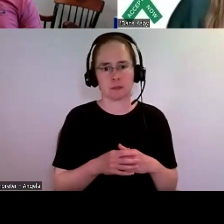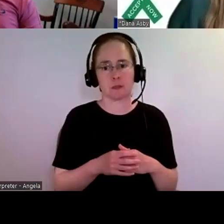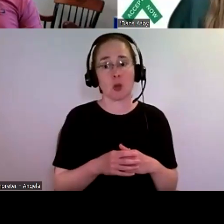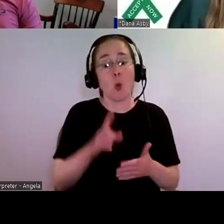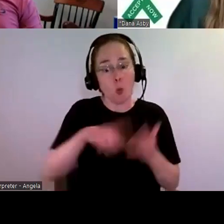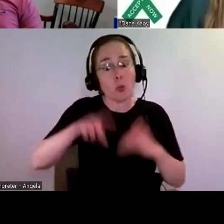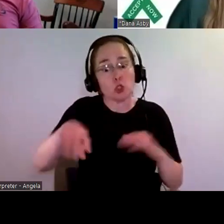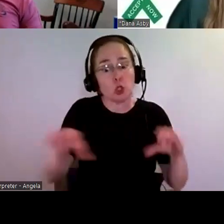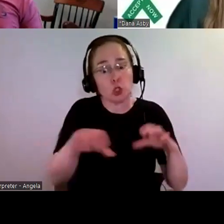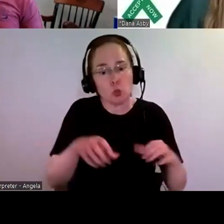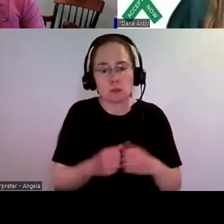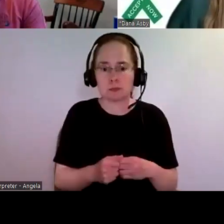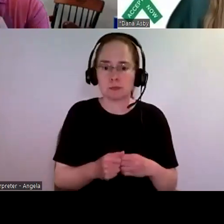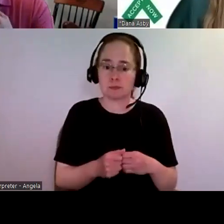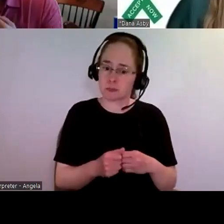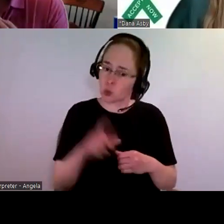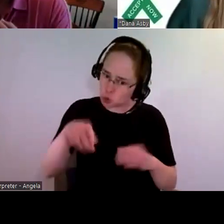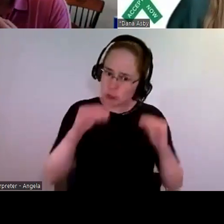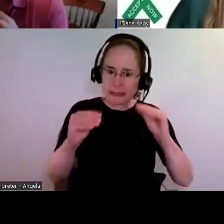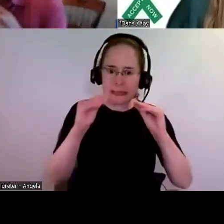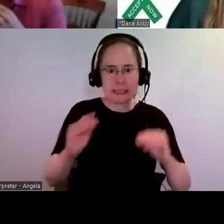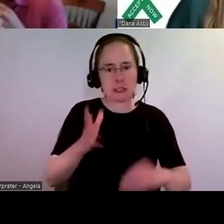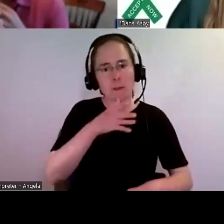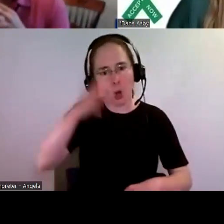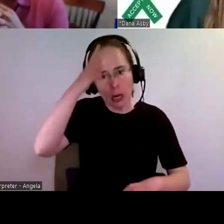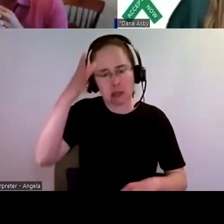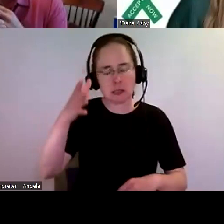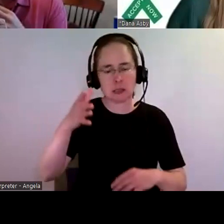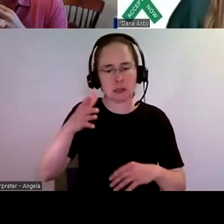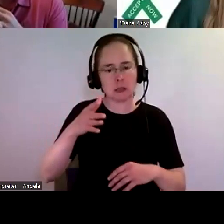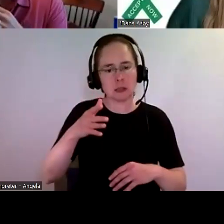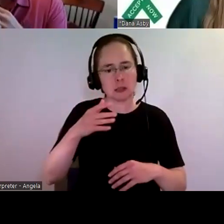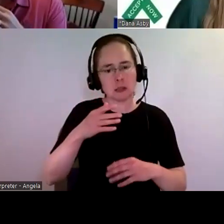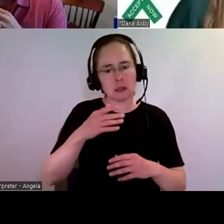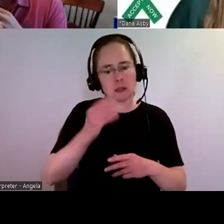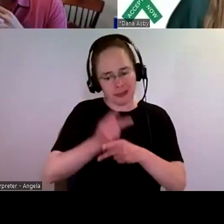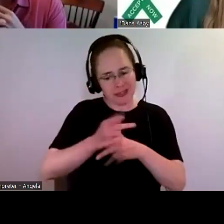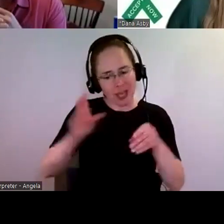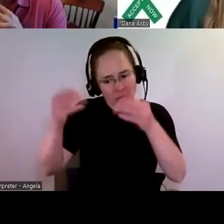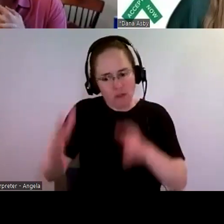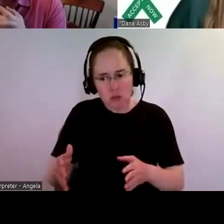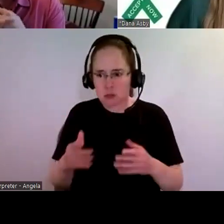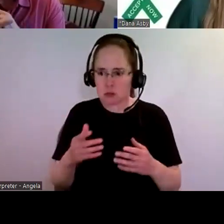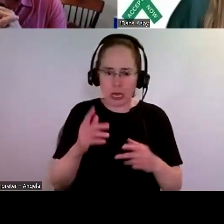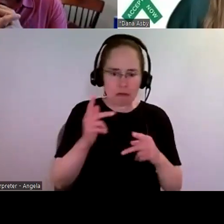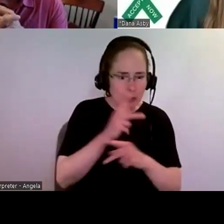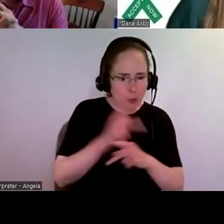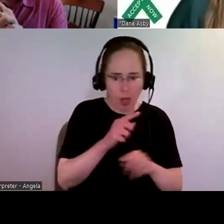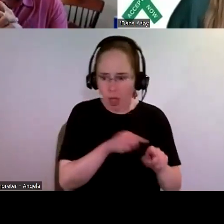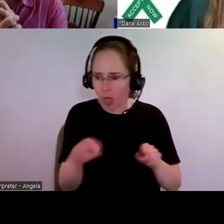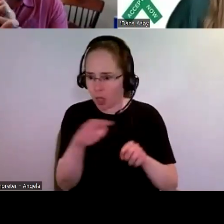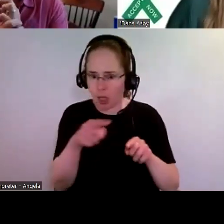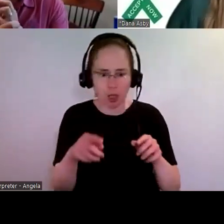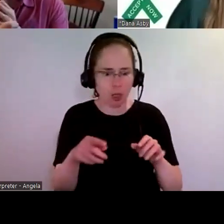do. And that is to teach our parents and people that are having to navigate these systems of care how